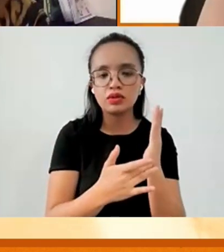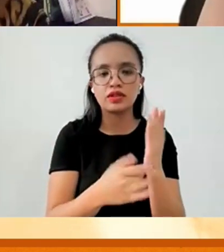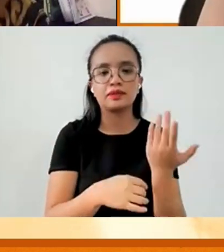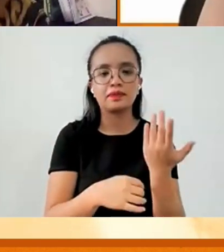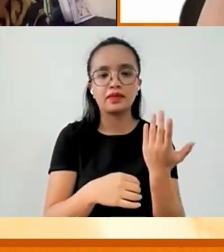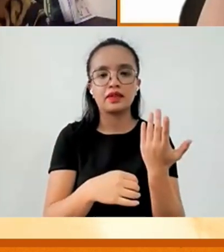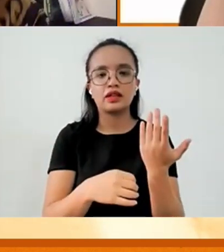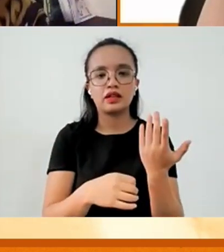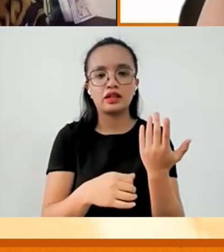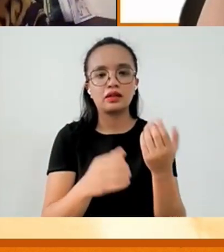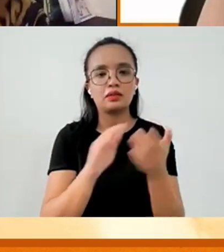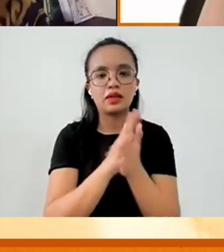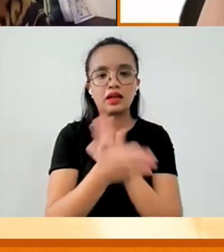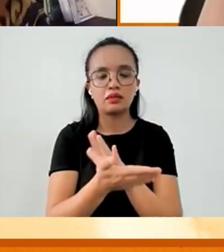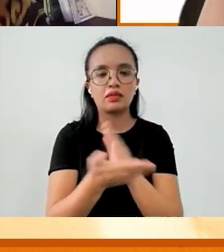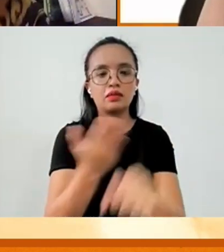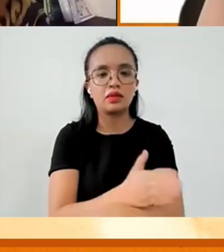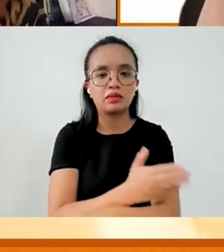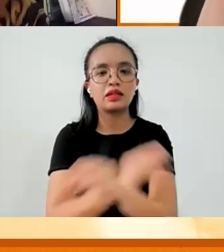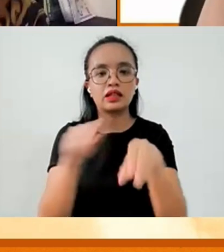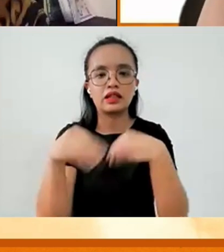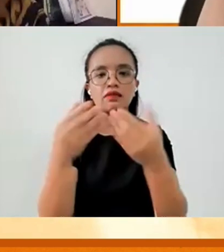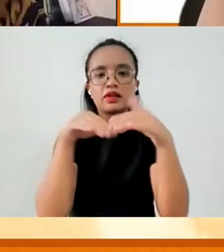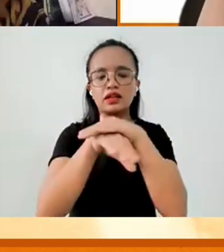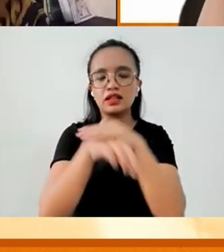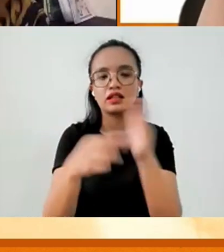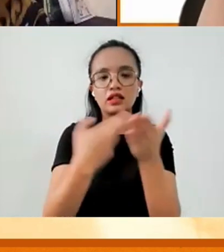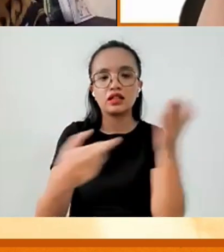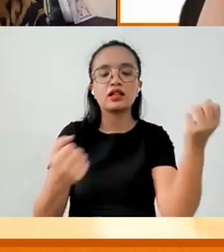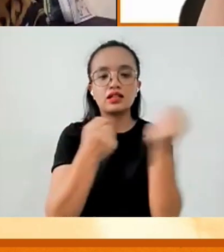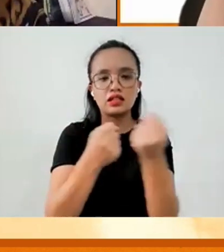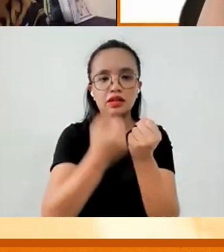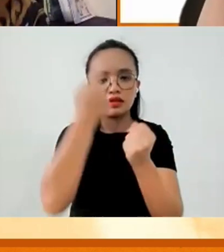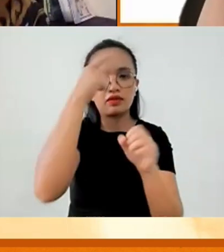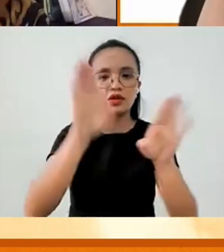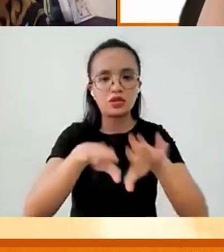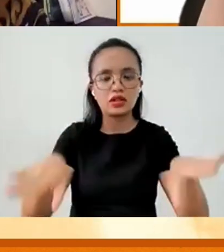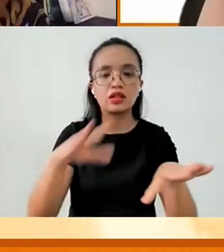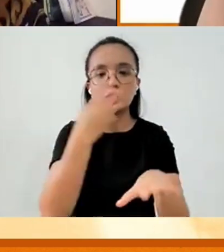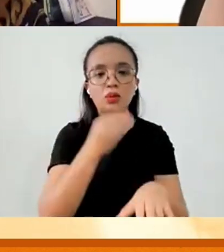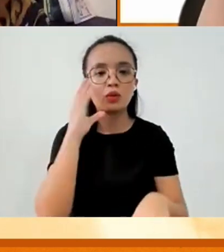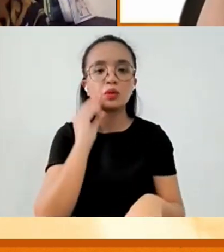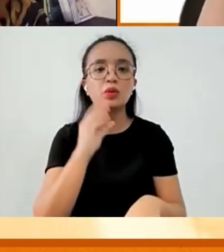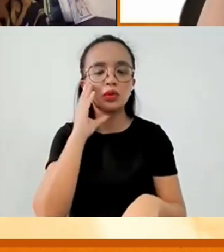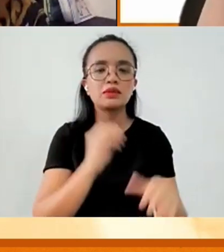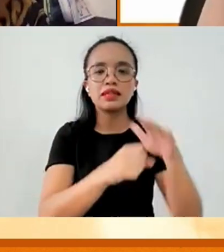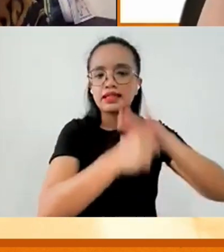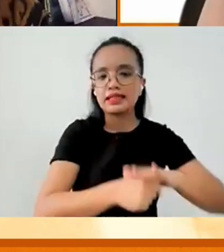be leveraged to provide accessible resources and support for children dealing with stress and trauma?